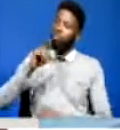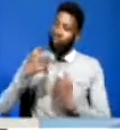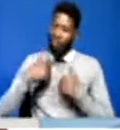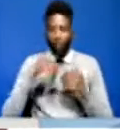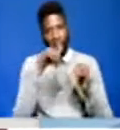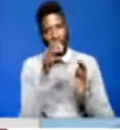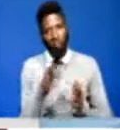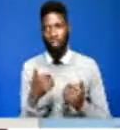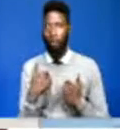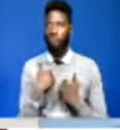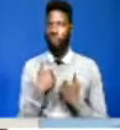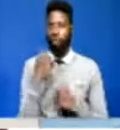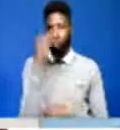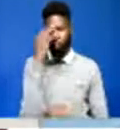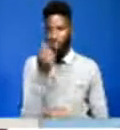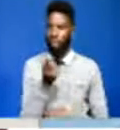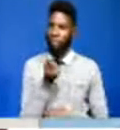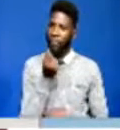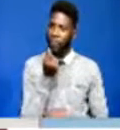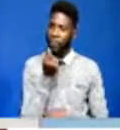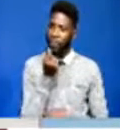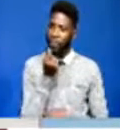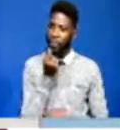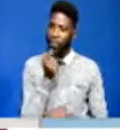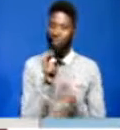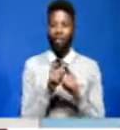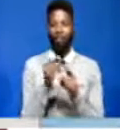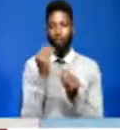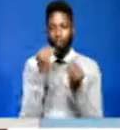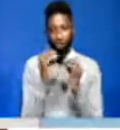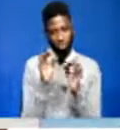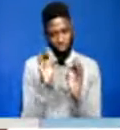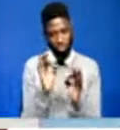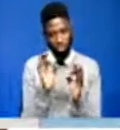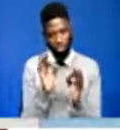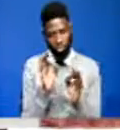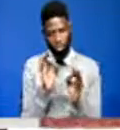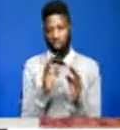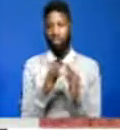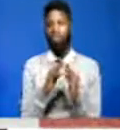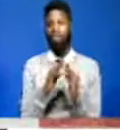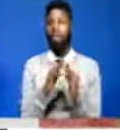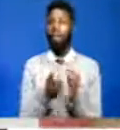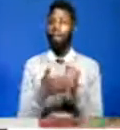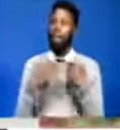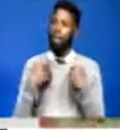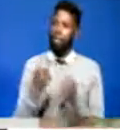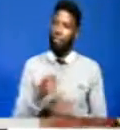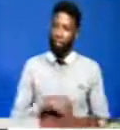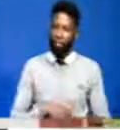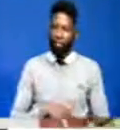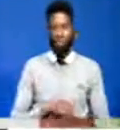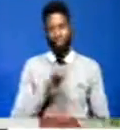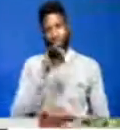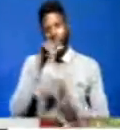sababu njugu ni chakula bora kwa afya. He is challenging farmers to